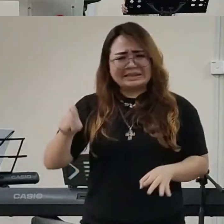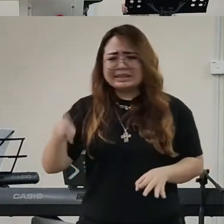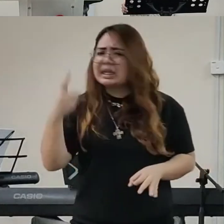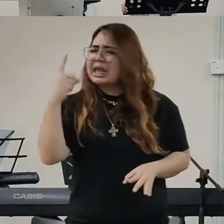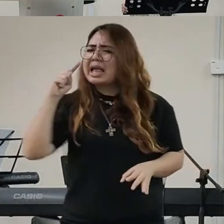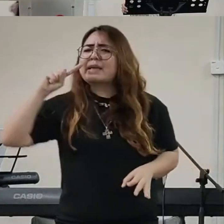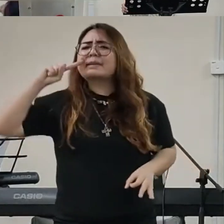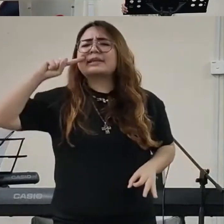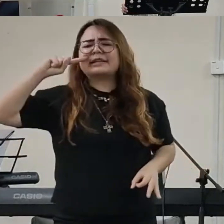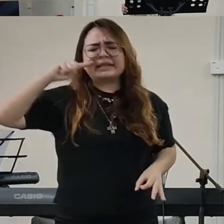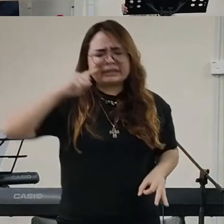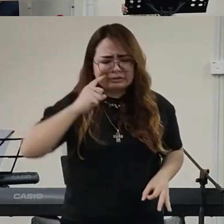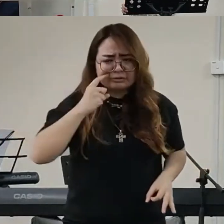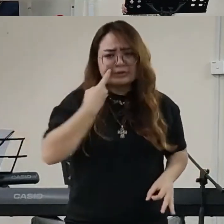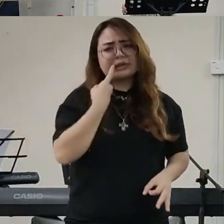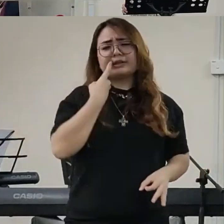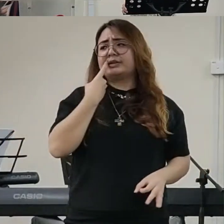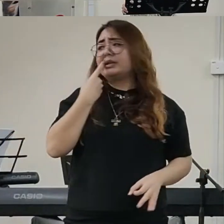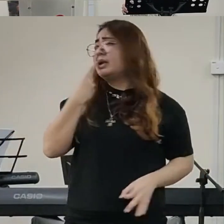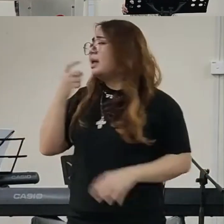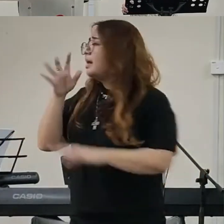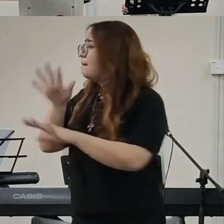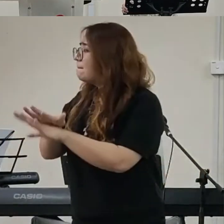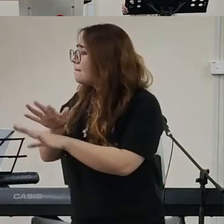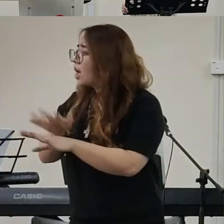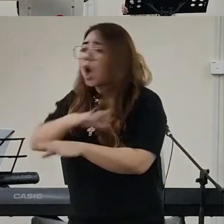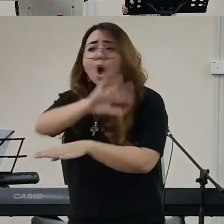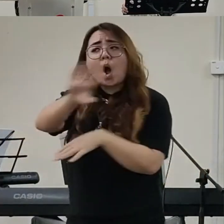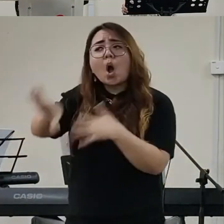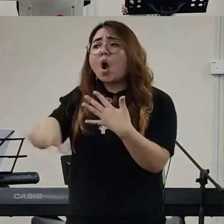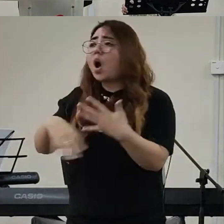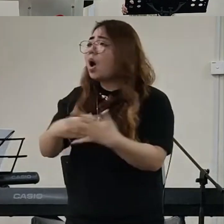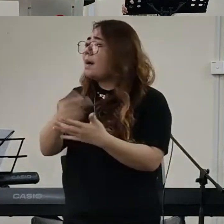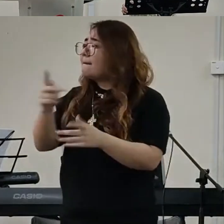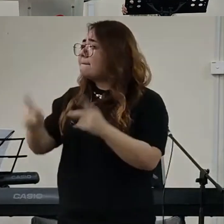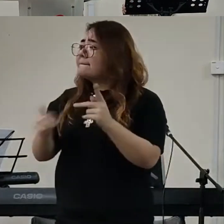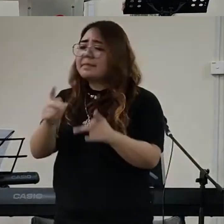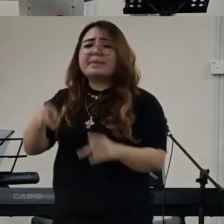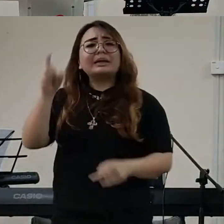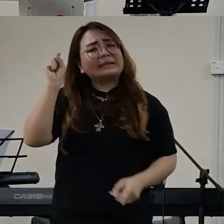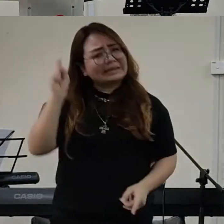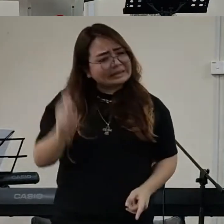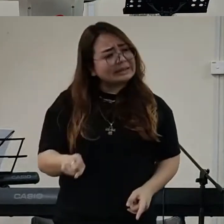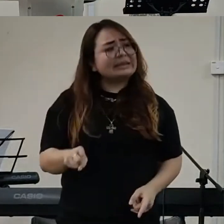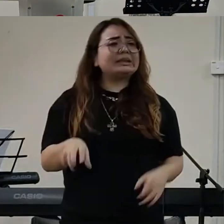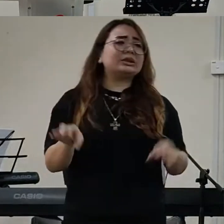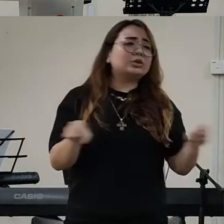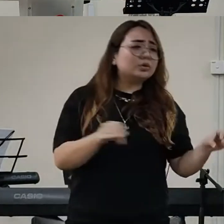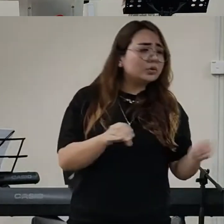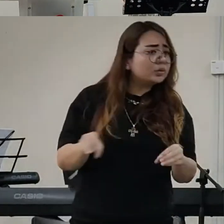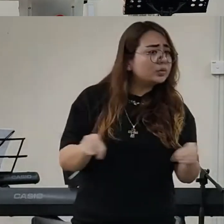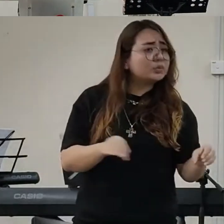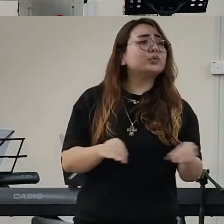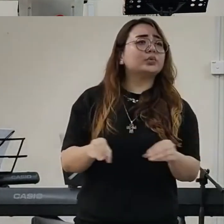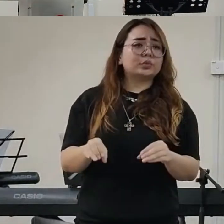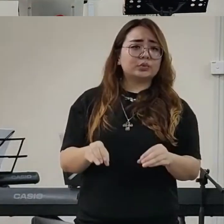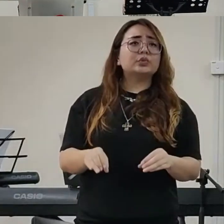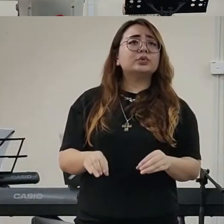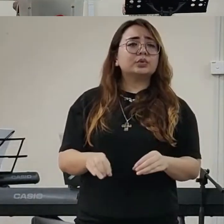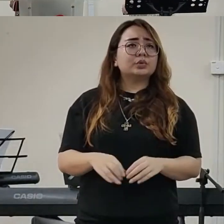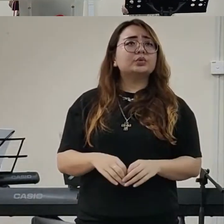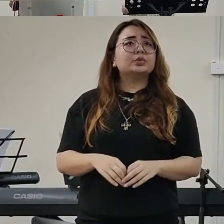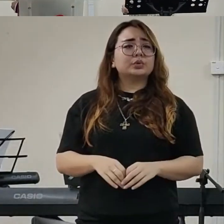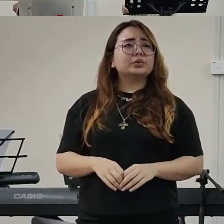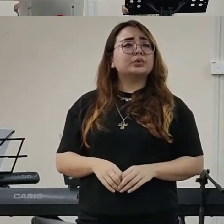that because many of you are not doing it, God says, I will have to do it. But that is not God's original plan.